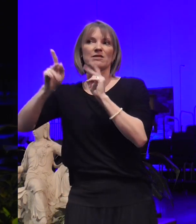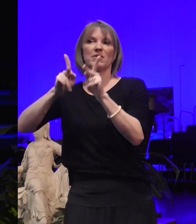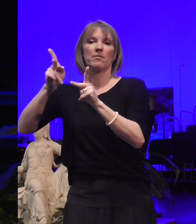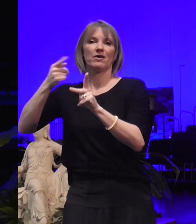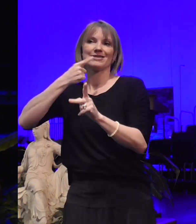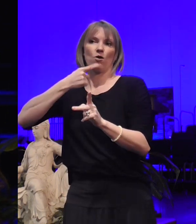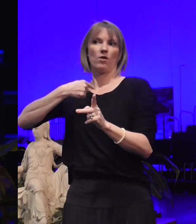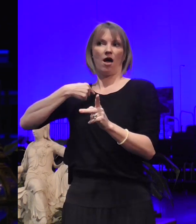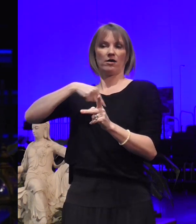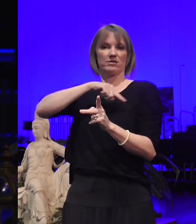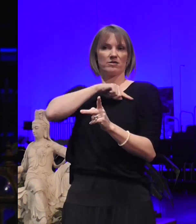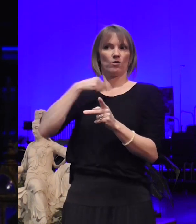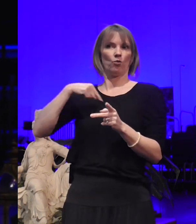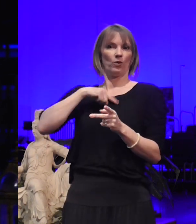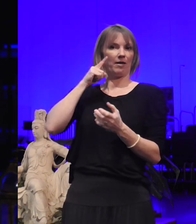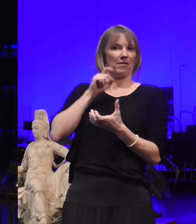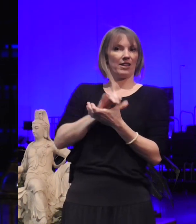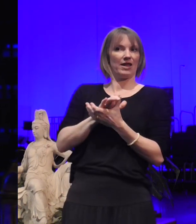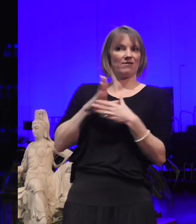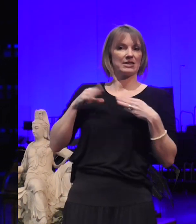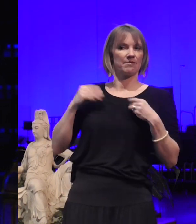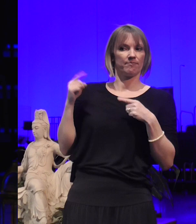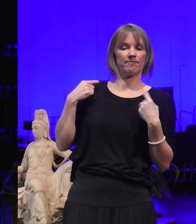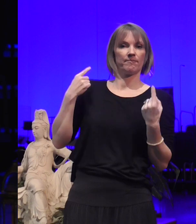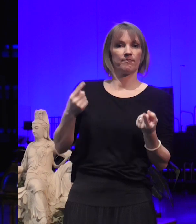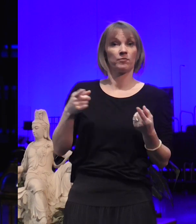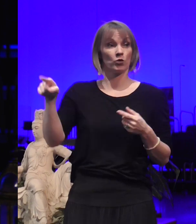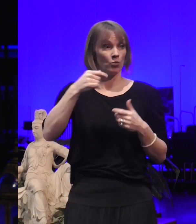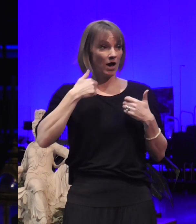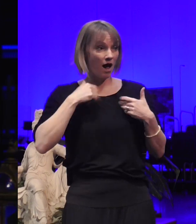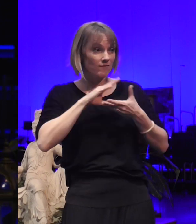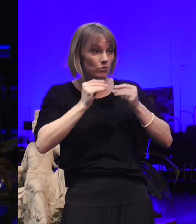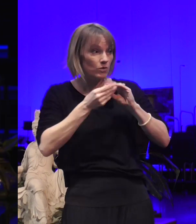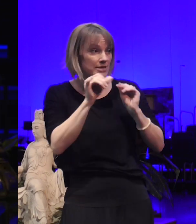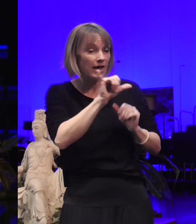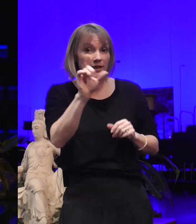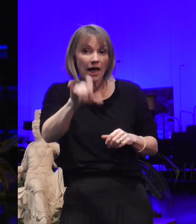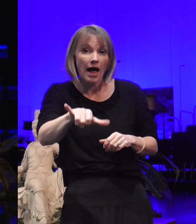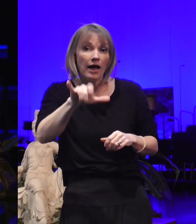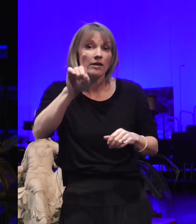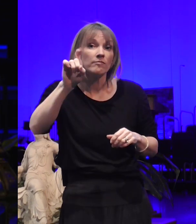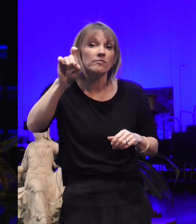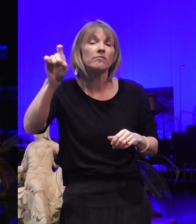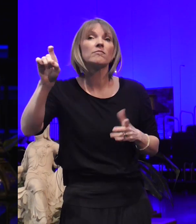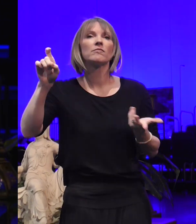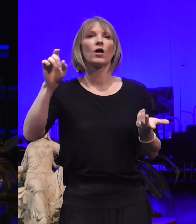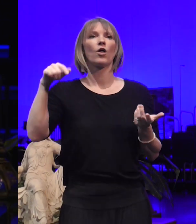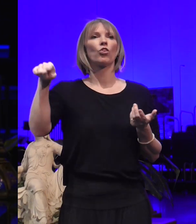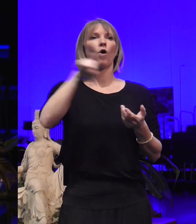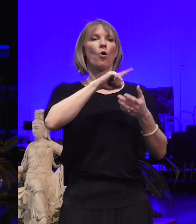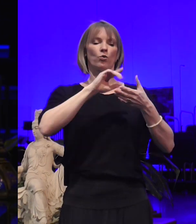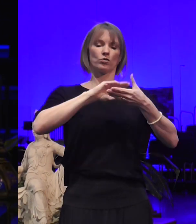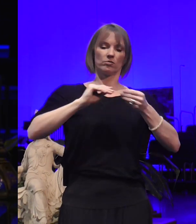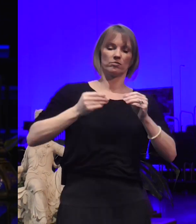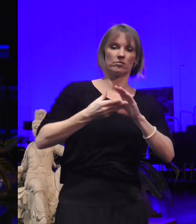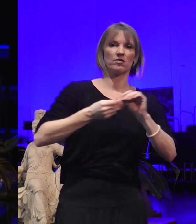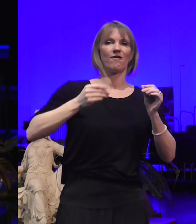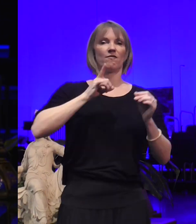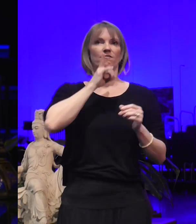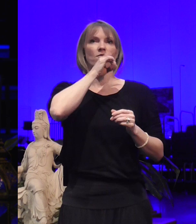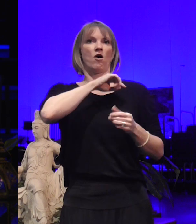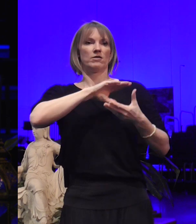is true about ourselves that we've bought into. Do you have any stories like this? It's those narratives, those